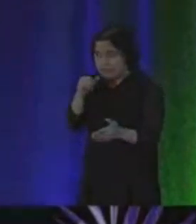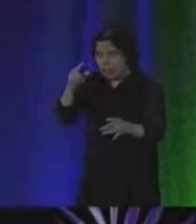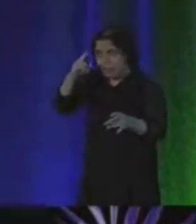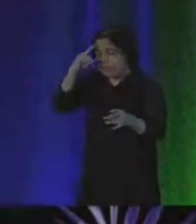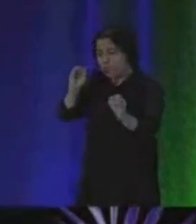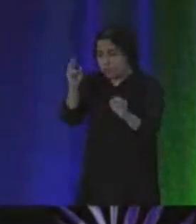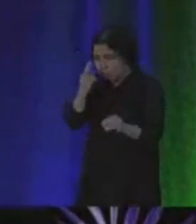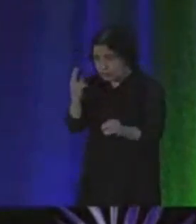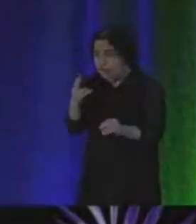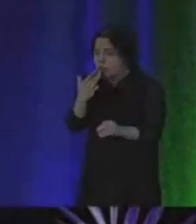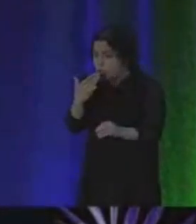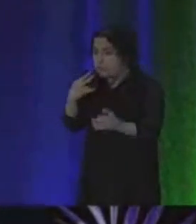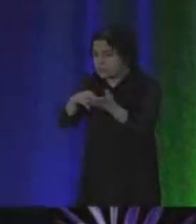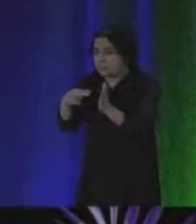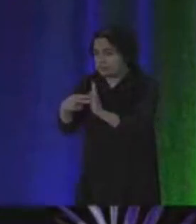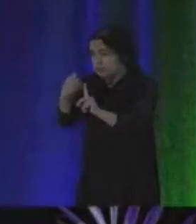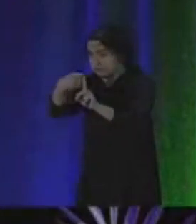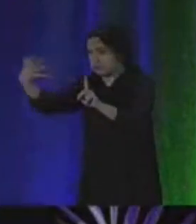you have